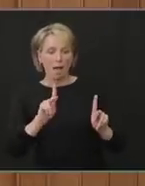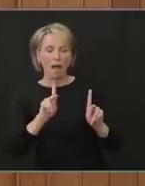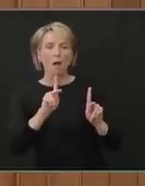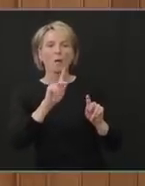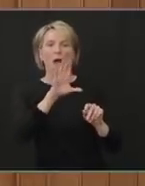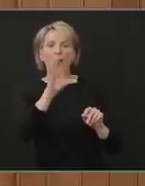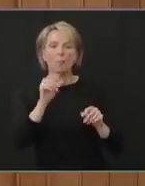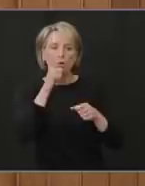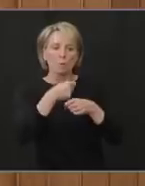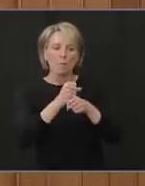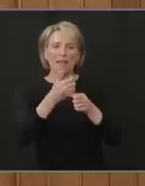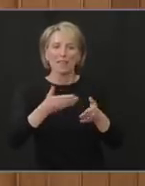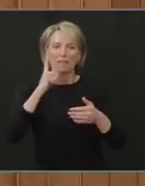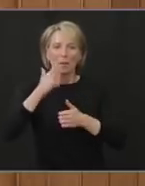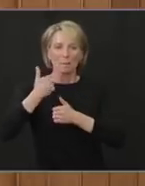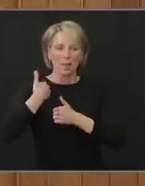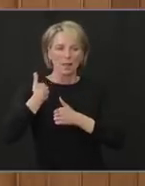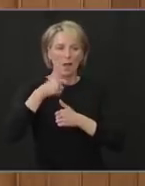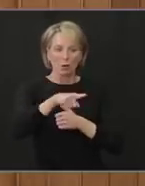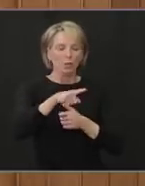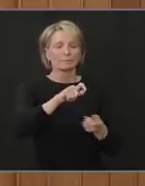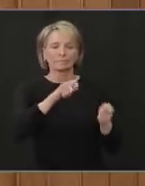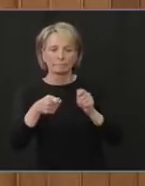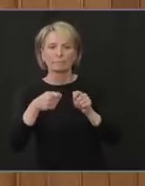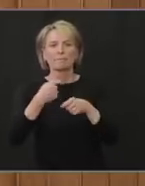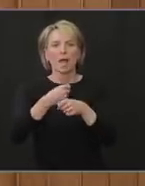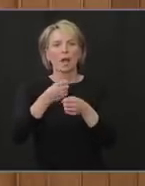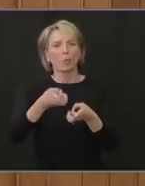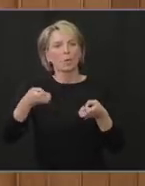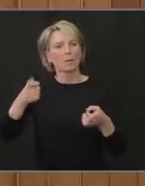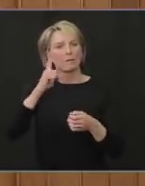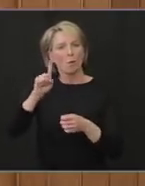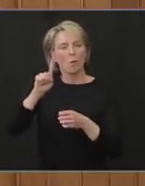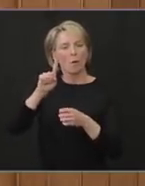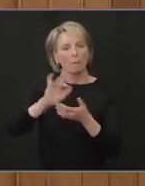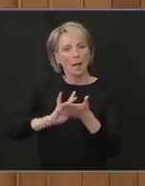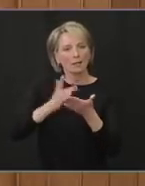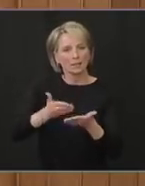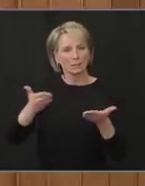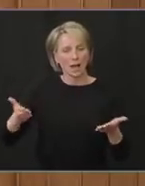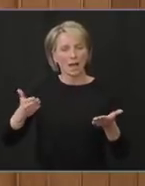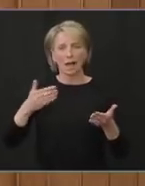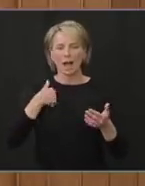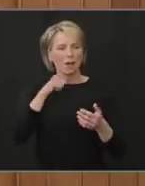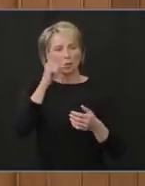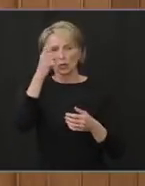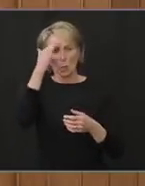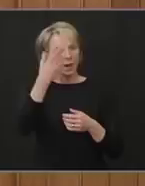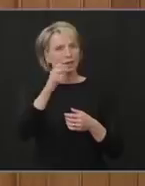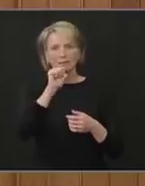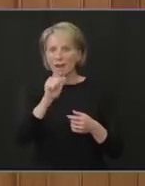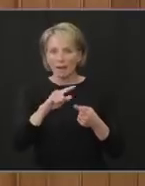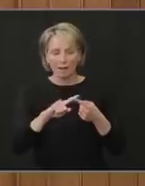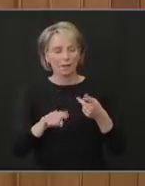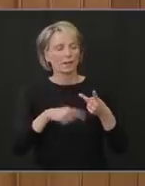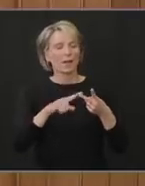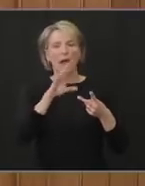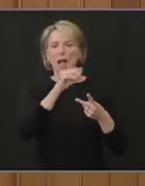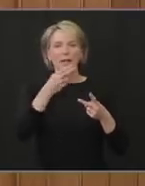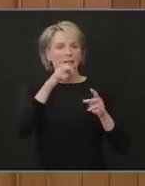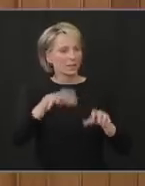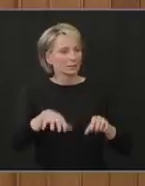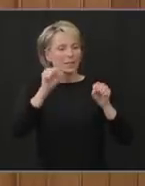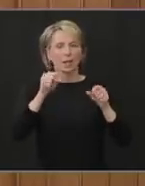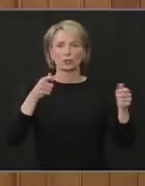And it is also inexplicable as to why the president does not take control of the supply chain. The amount of time that states and hospitals have to